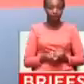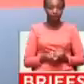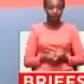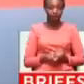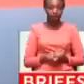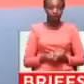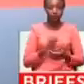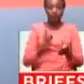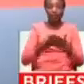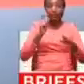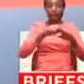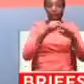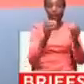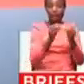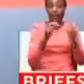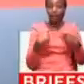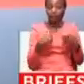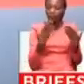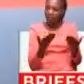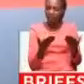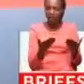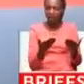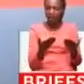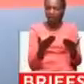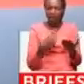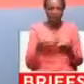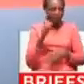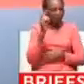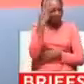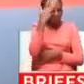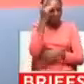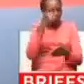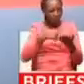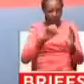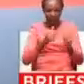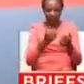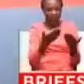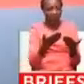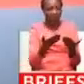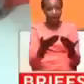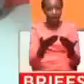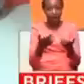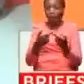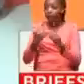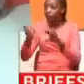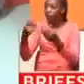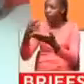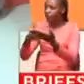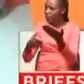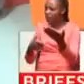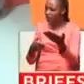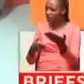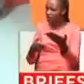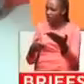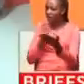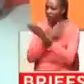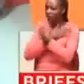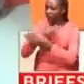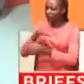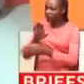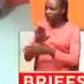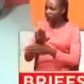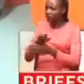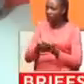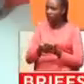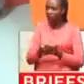when I was meeting these people, I was like, man, this is really happening, man. I'm about to get it. I was really confident. So why are you giving them anything in return to meet Jay-Z, Akon,